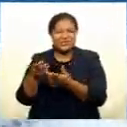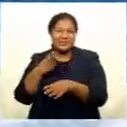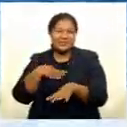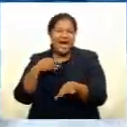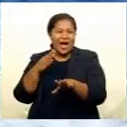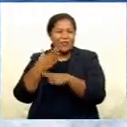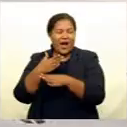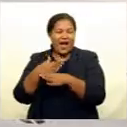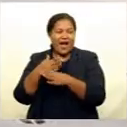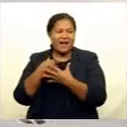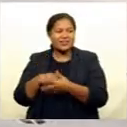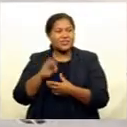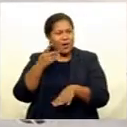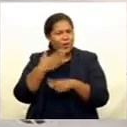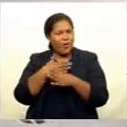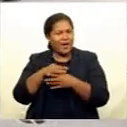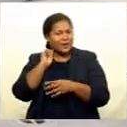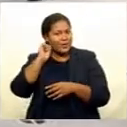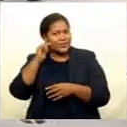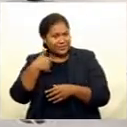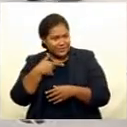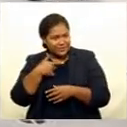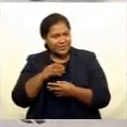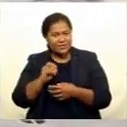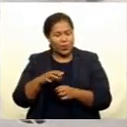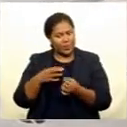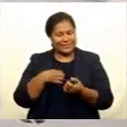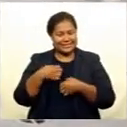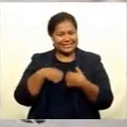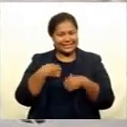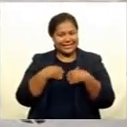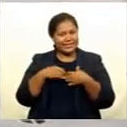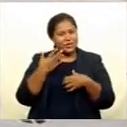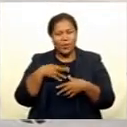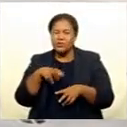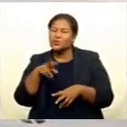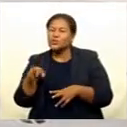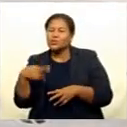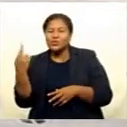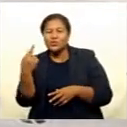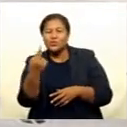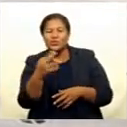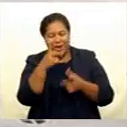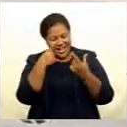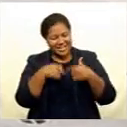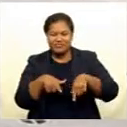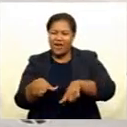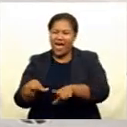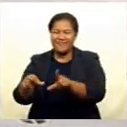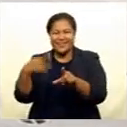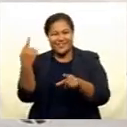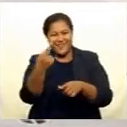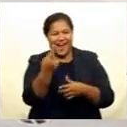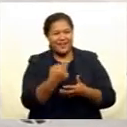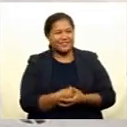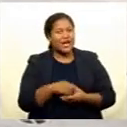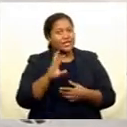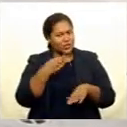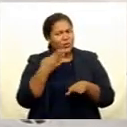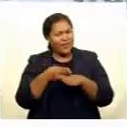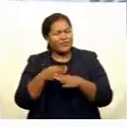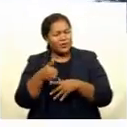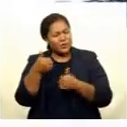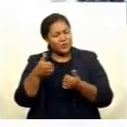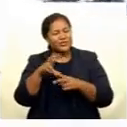was working in telco and just wanted something a bit more exciting, a bit more adventurous and something I could travel with. So the Navy was a good